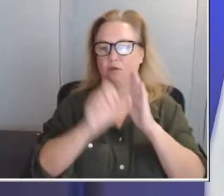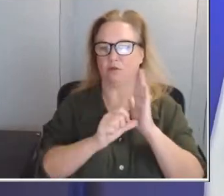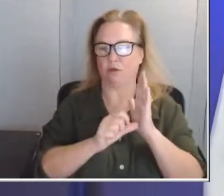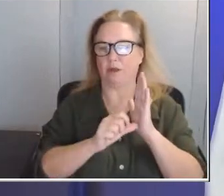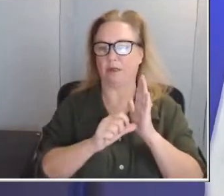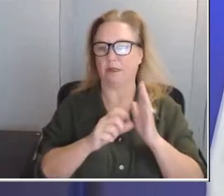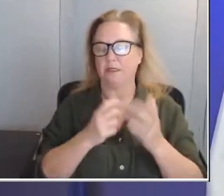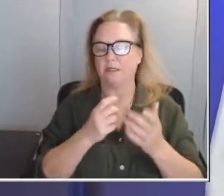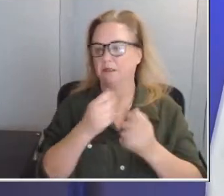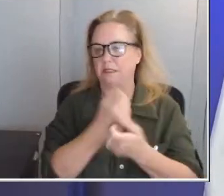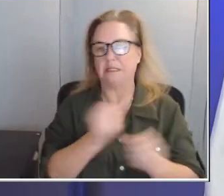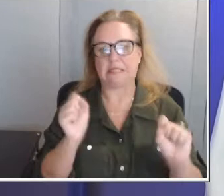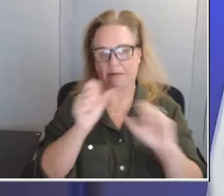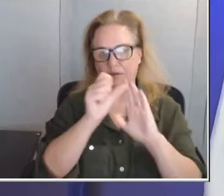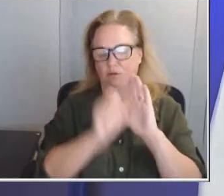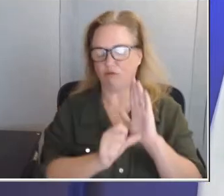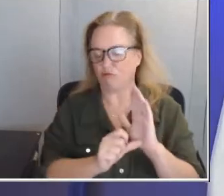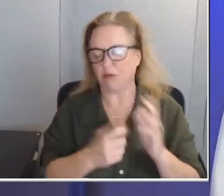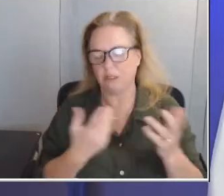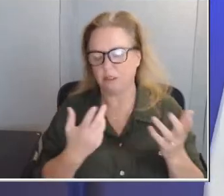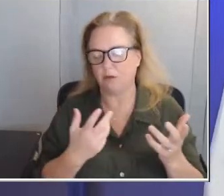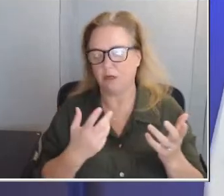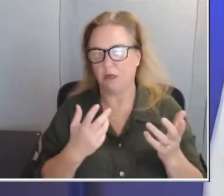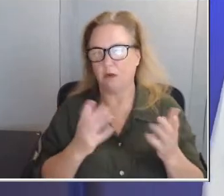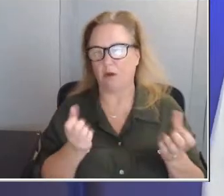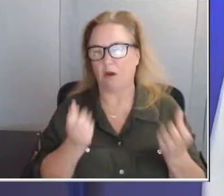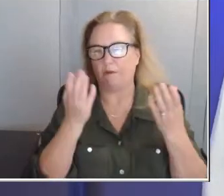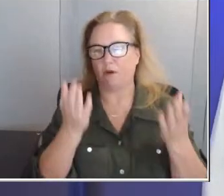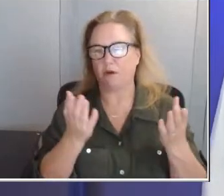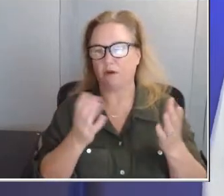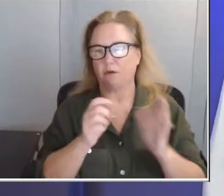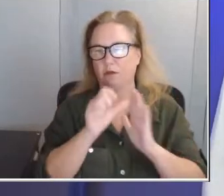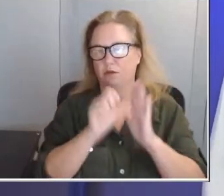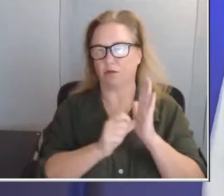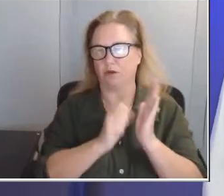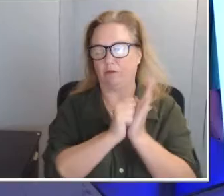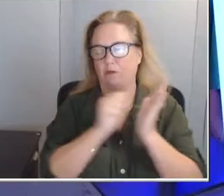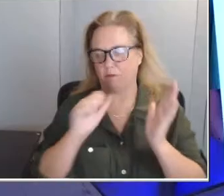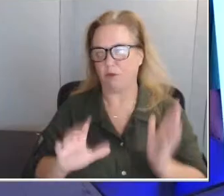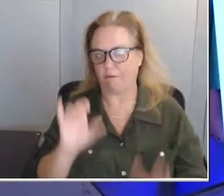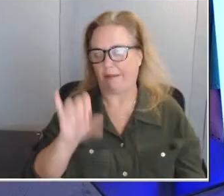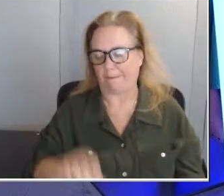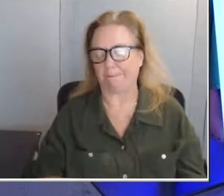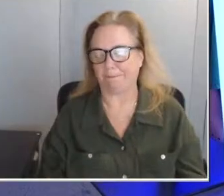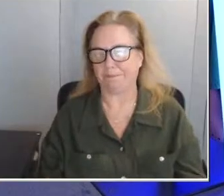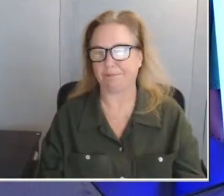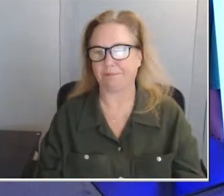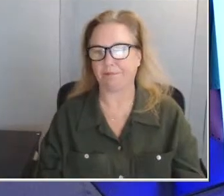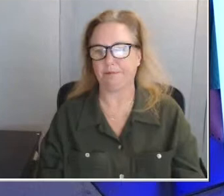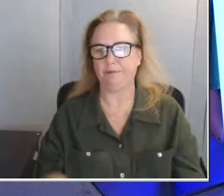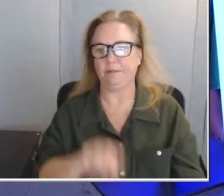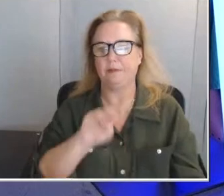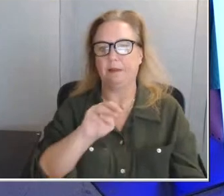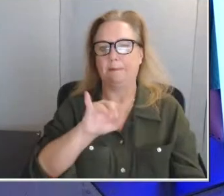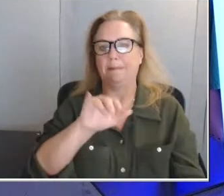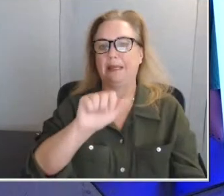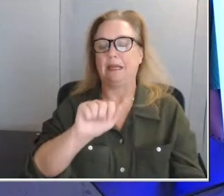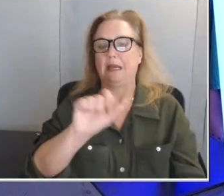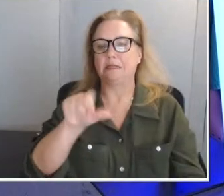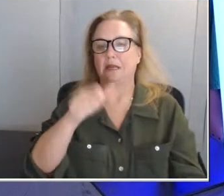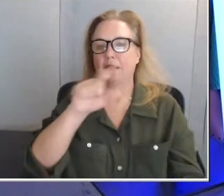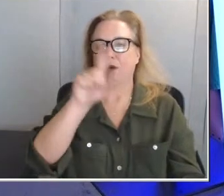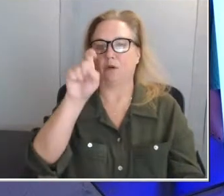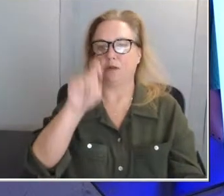safe surgery, and so we often just offer them to have the gallbladder out for peace of mind. Mia Monarca has another question